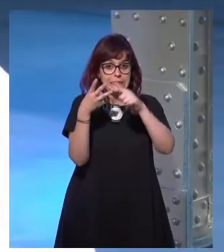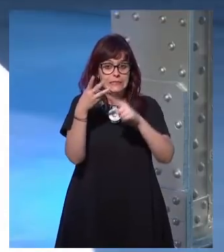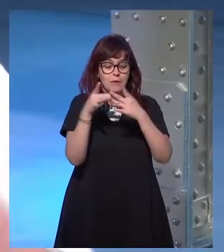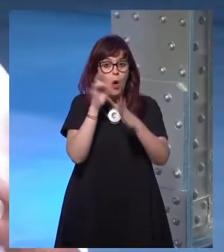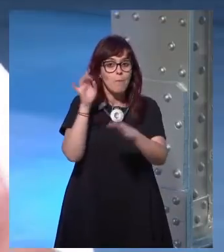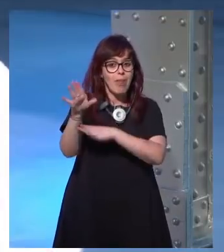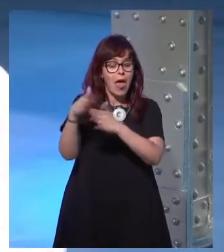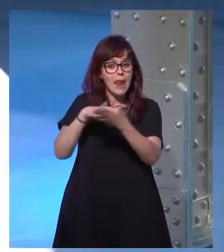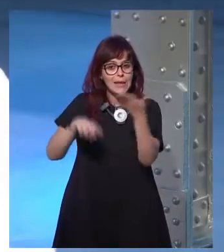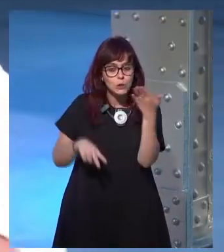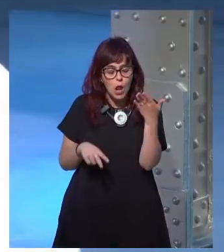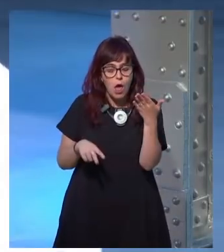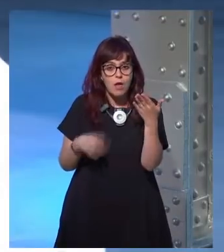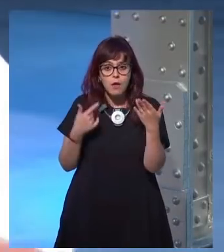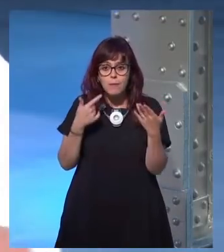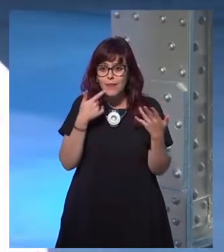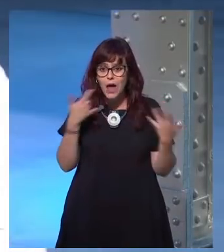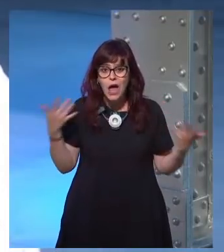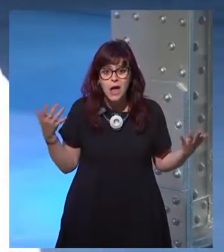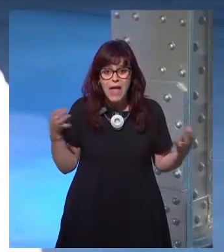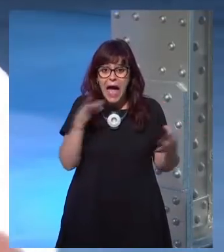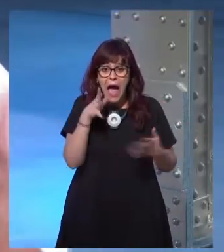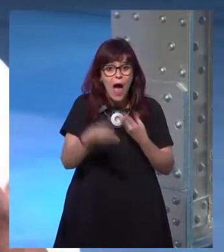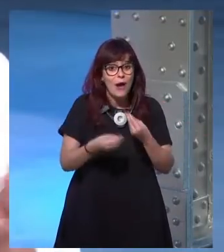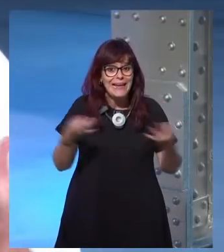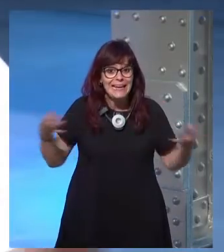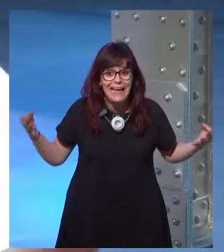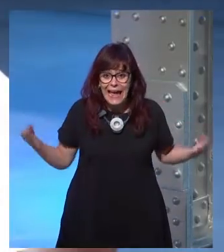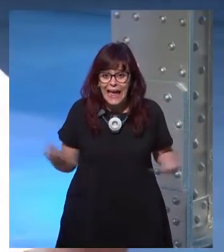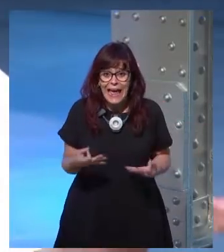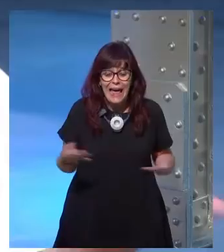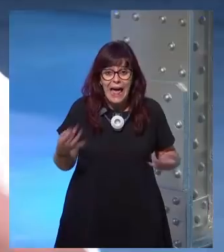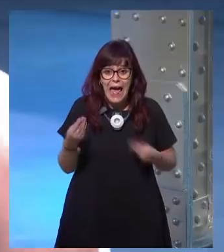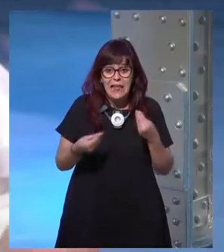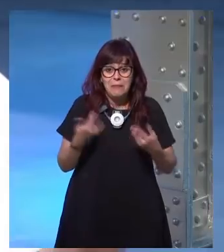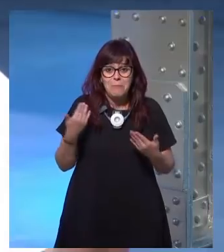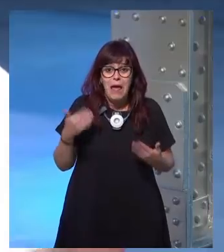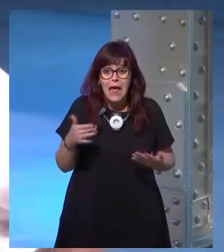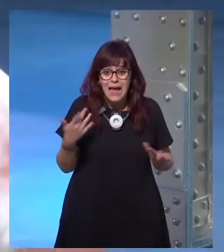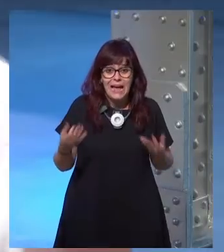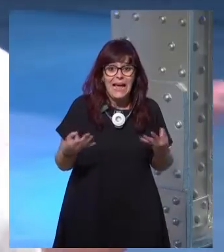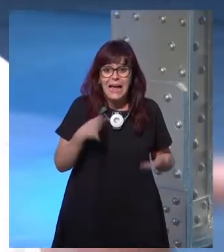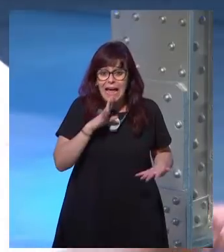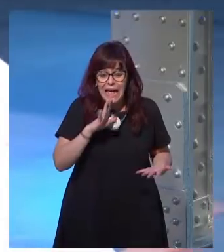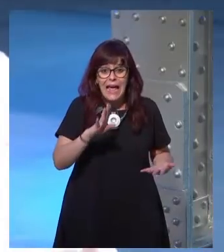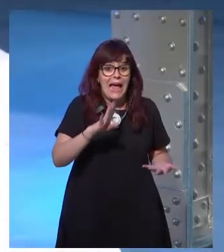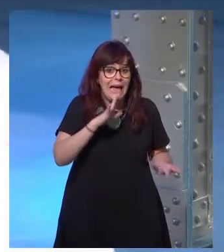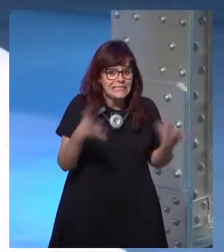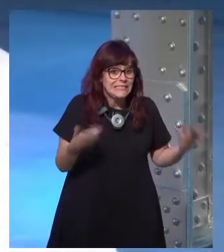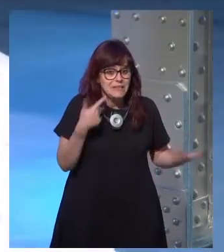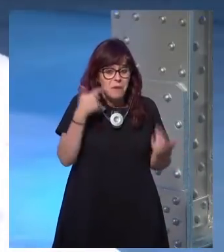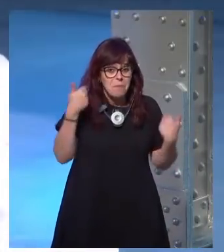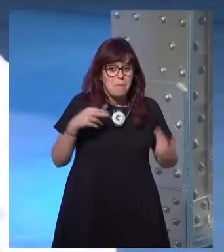well, but if you show her being abused and then doing something bad, like, does that, you know, you take responsibility, right? And I'm